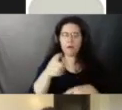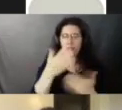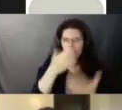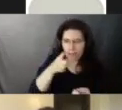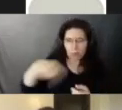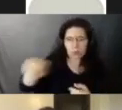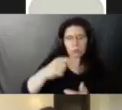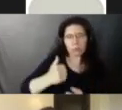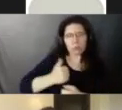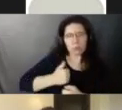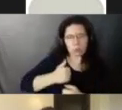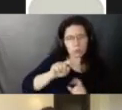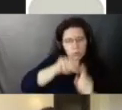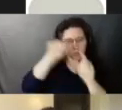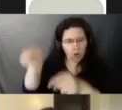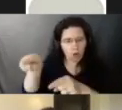were concerned about the